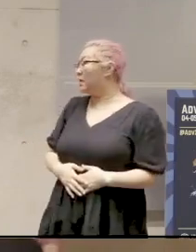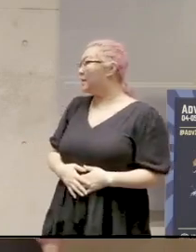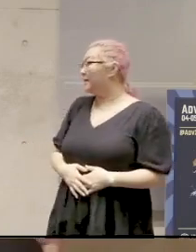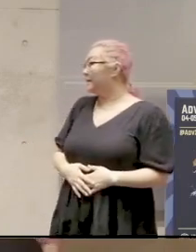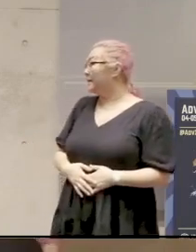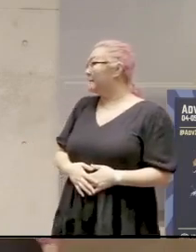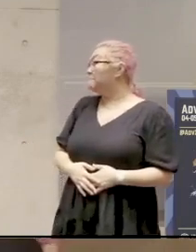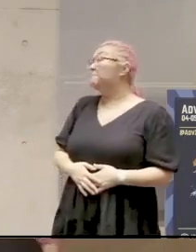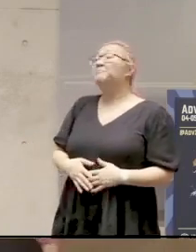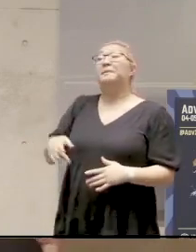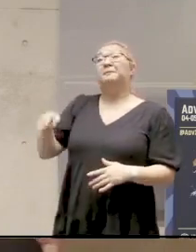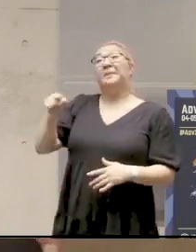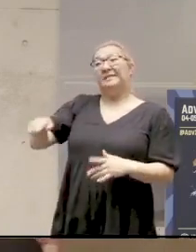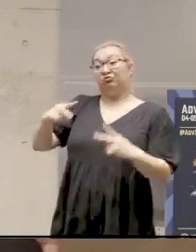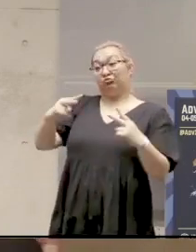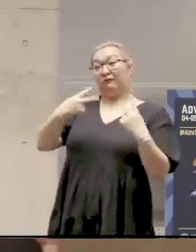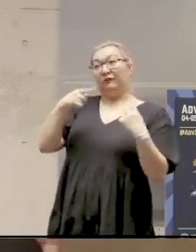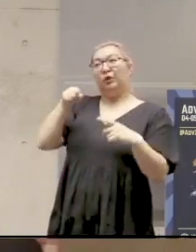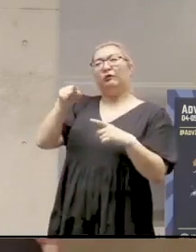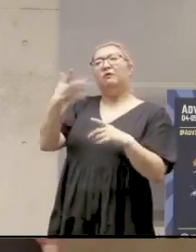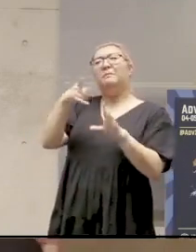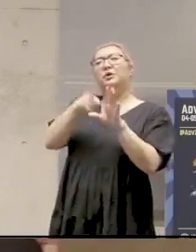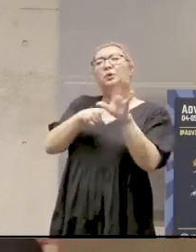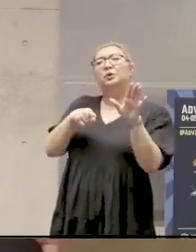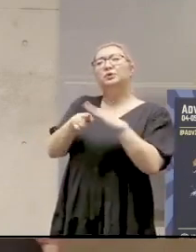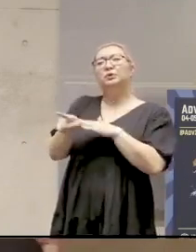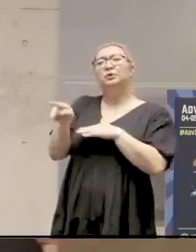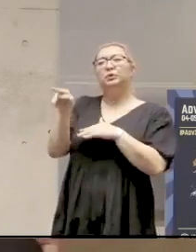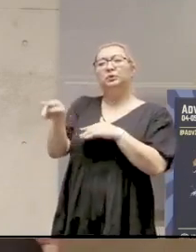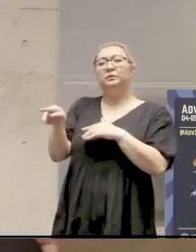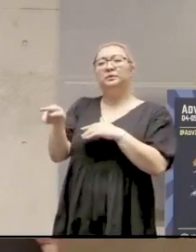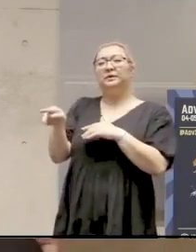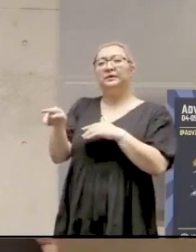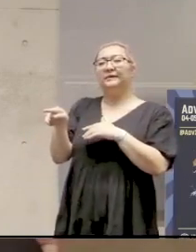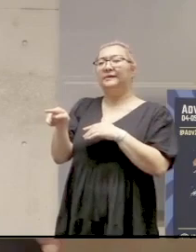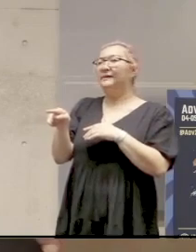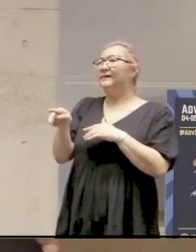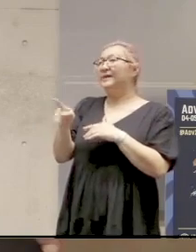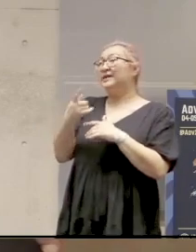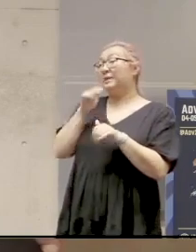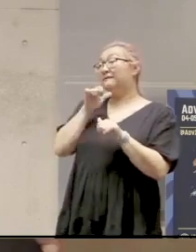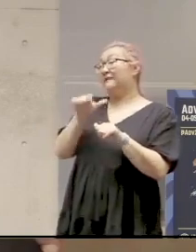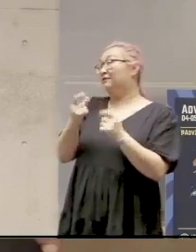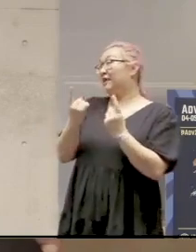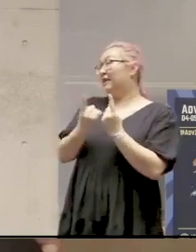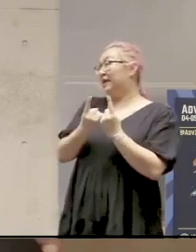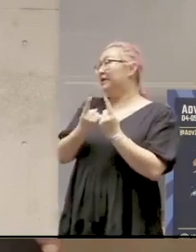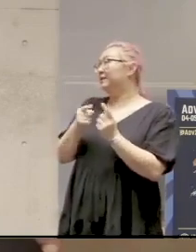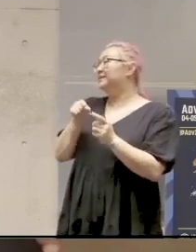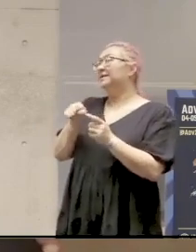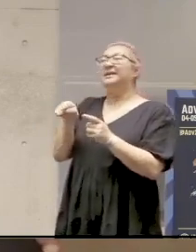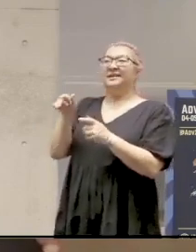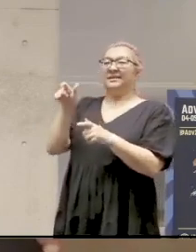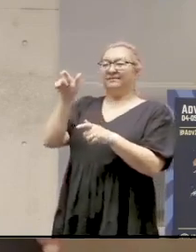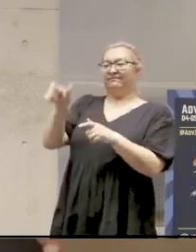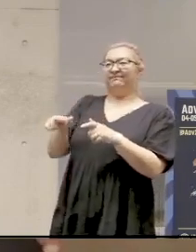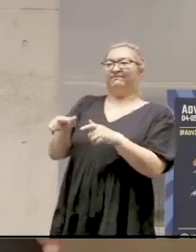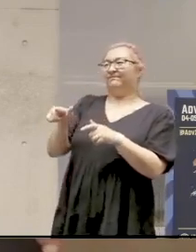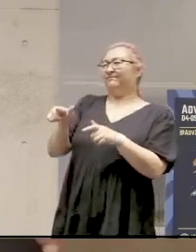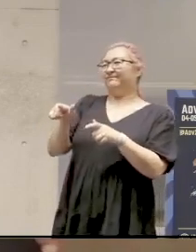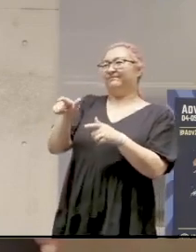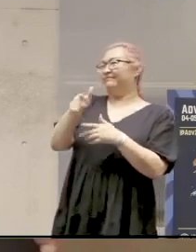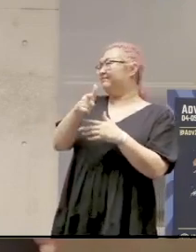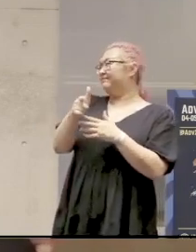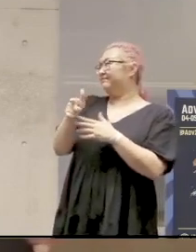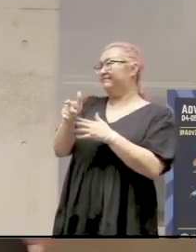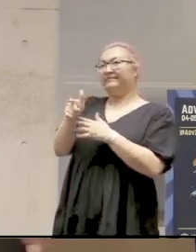it was a YouTube review, which is one of my favorite things ever. It sort of cut onto this guy, and he was just